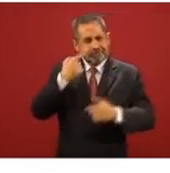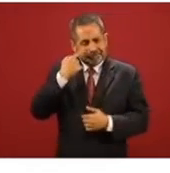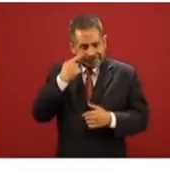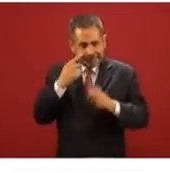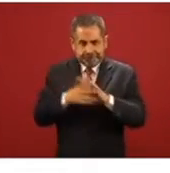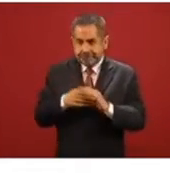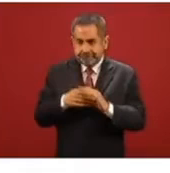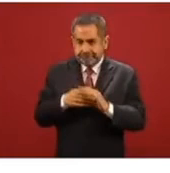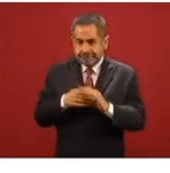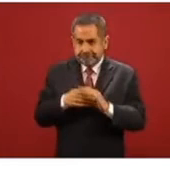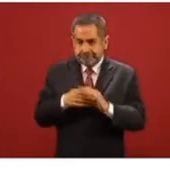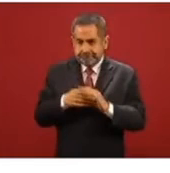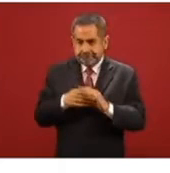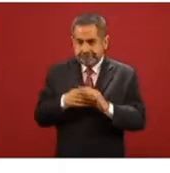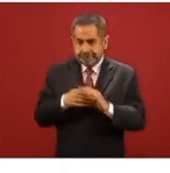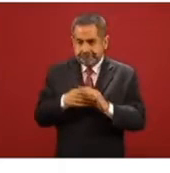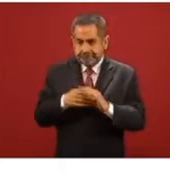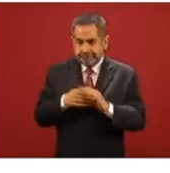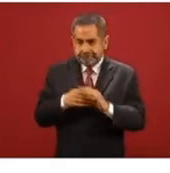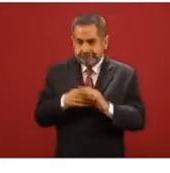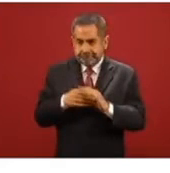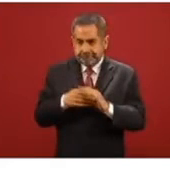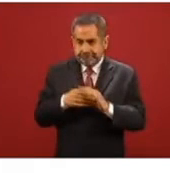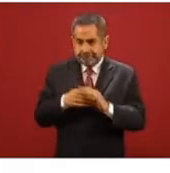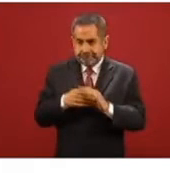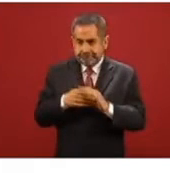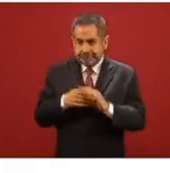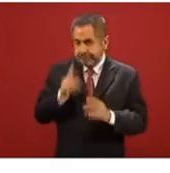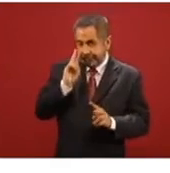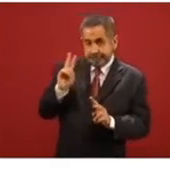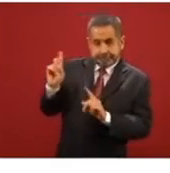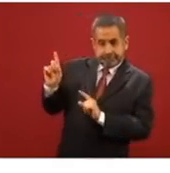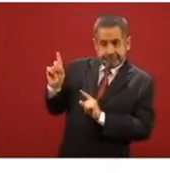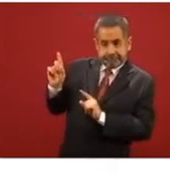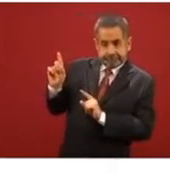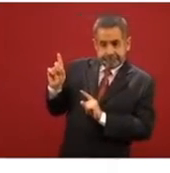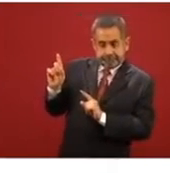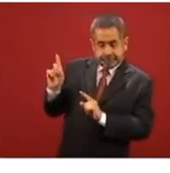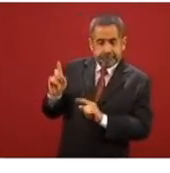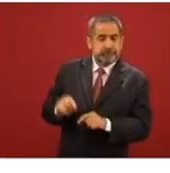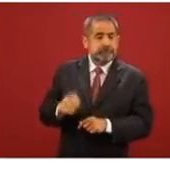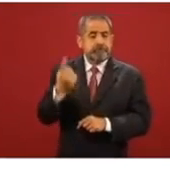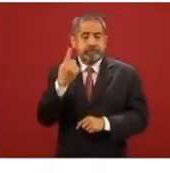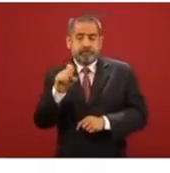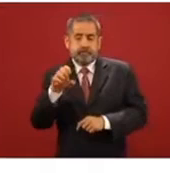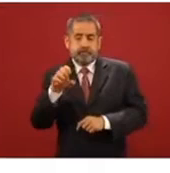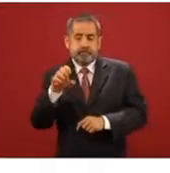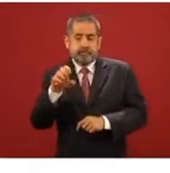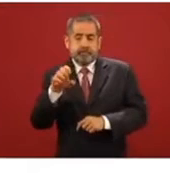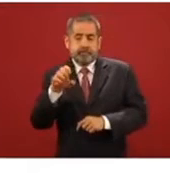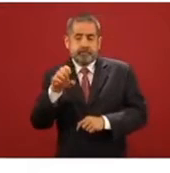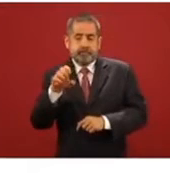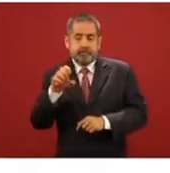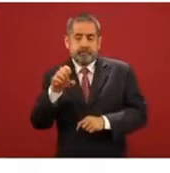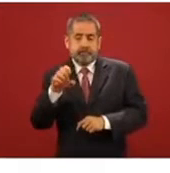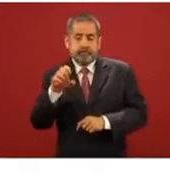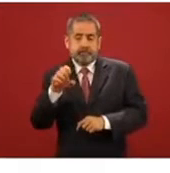esta cifra So we have this number, or this cipher, de 167,000 personas of